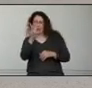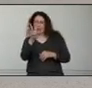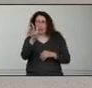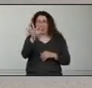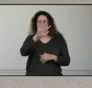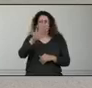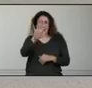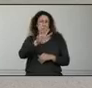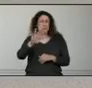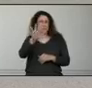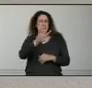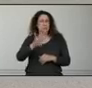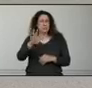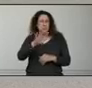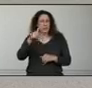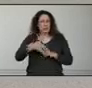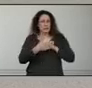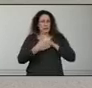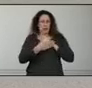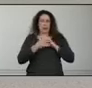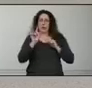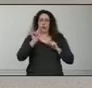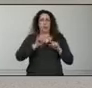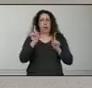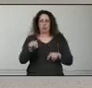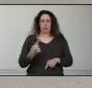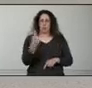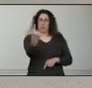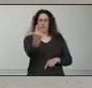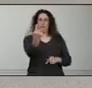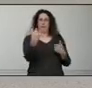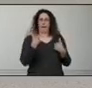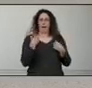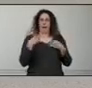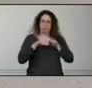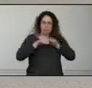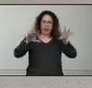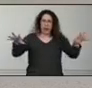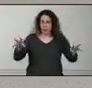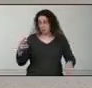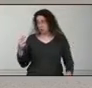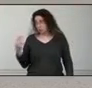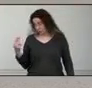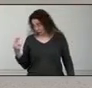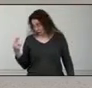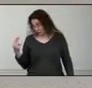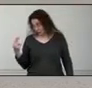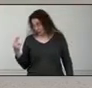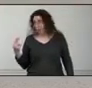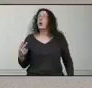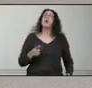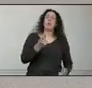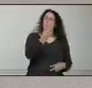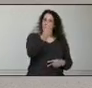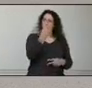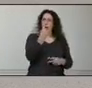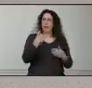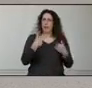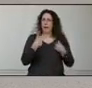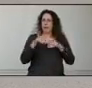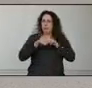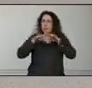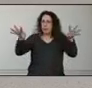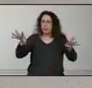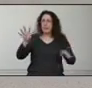in the county, but this is the only one that's had a major outbreak. Yeah. Well, the one and then the second one that we're keeping an eye on